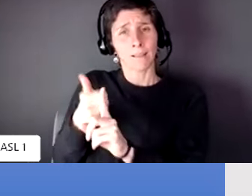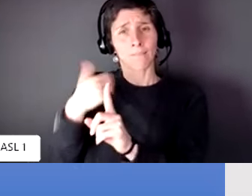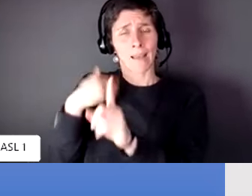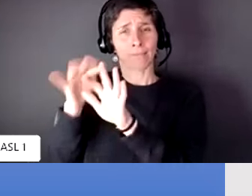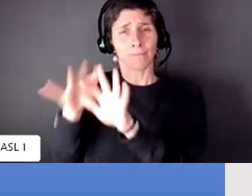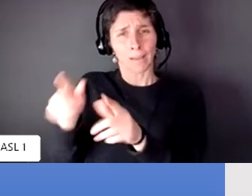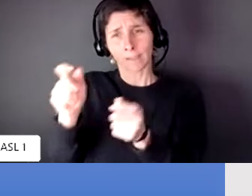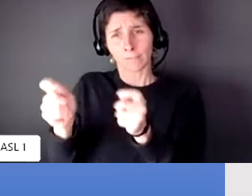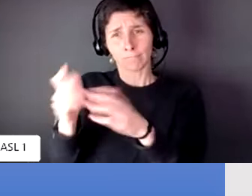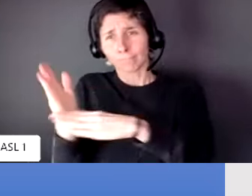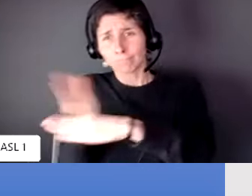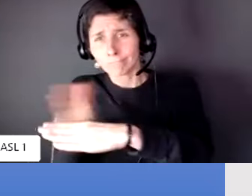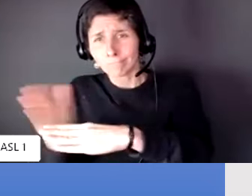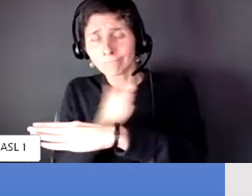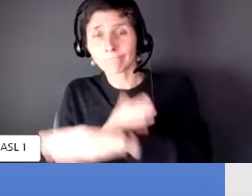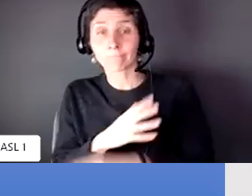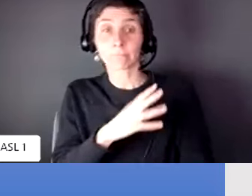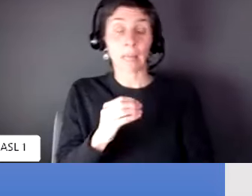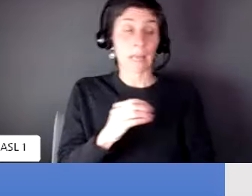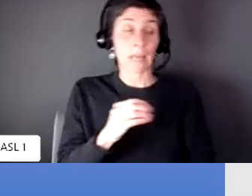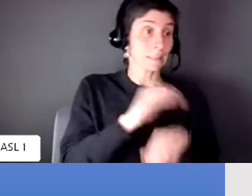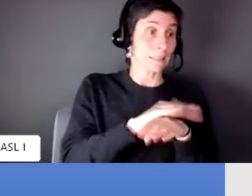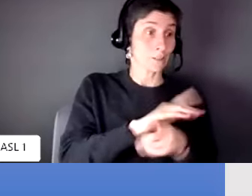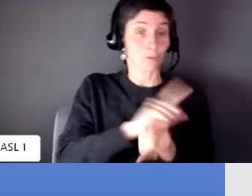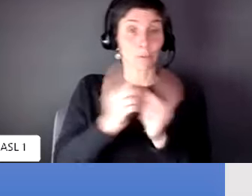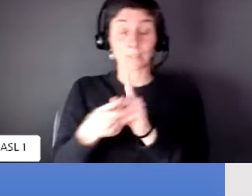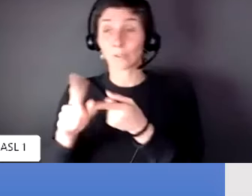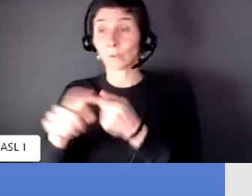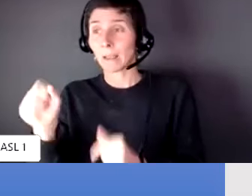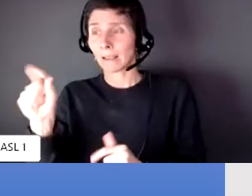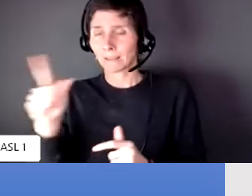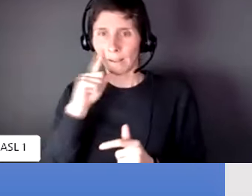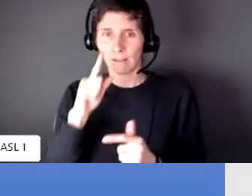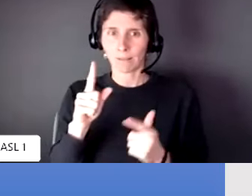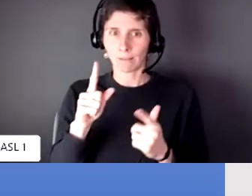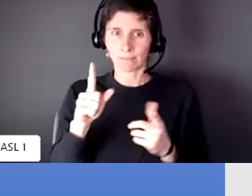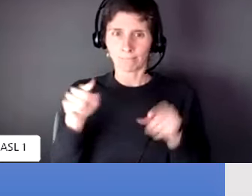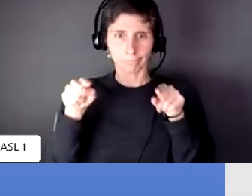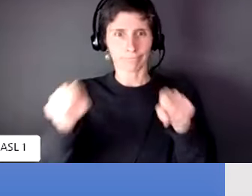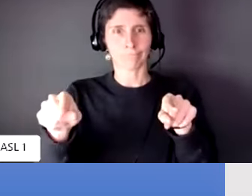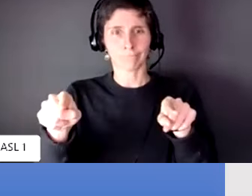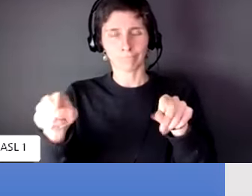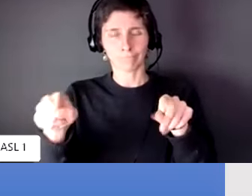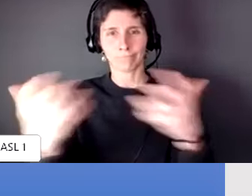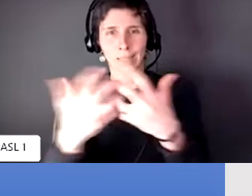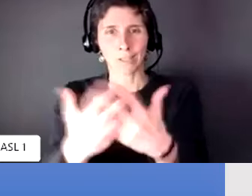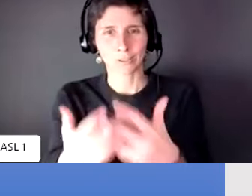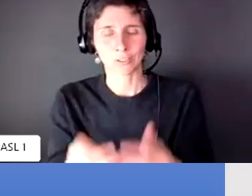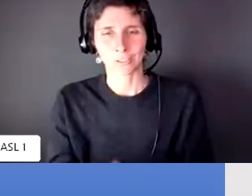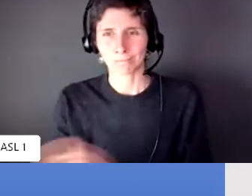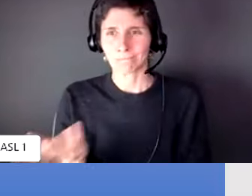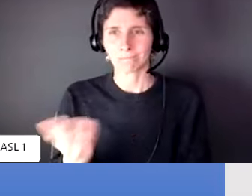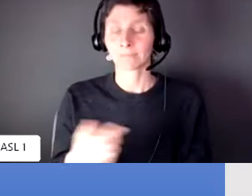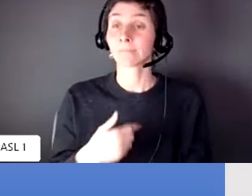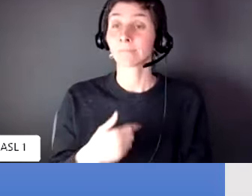not like a direct translation. When I was there, I was trying to use regular ASL, and I'm thinking, uh-oh,